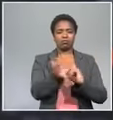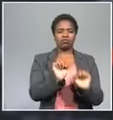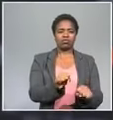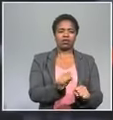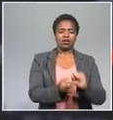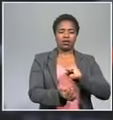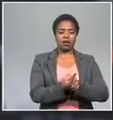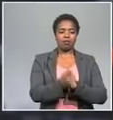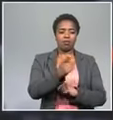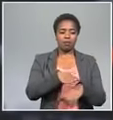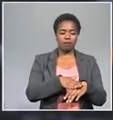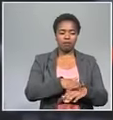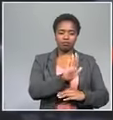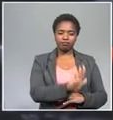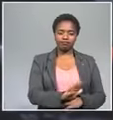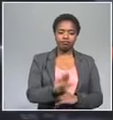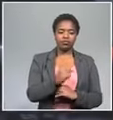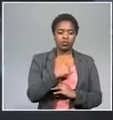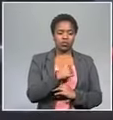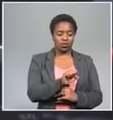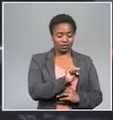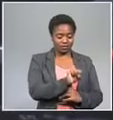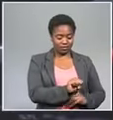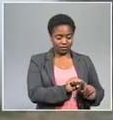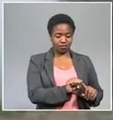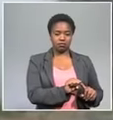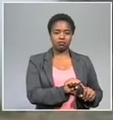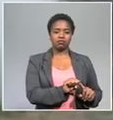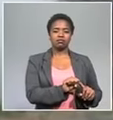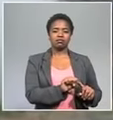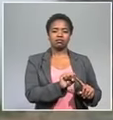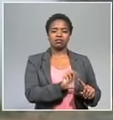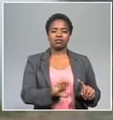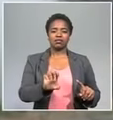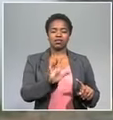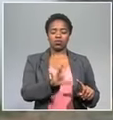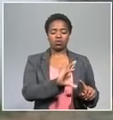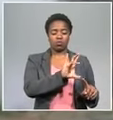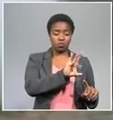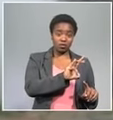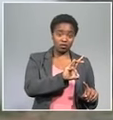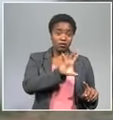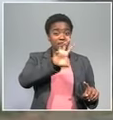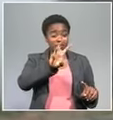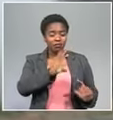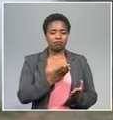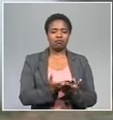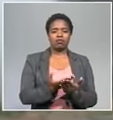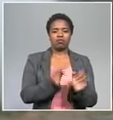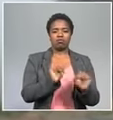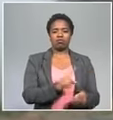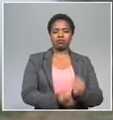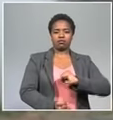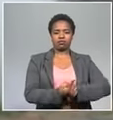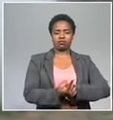force winds spreading all the way through to the southern and southeastern coastline into Wednesday and even Thursday. High seas associated